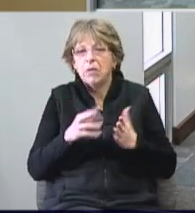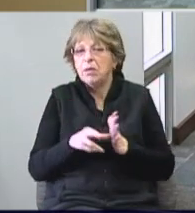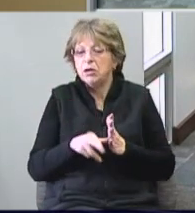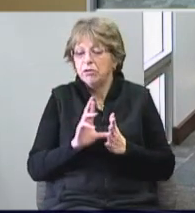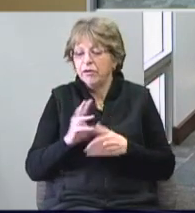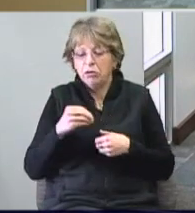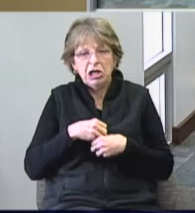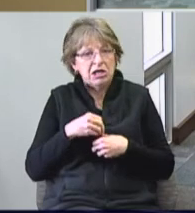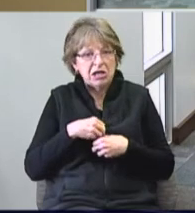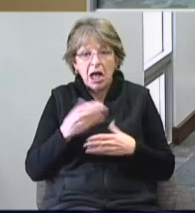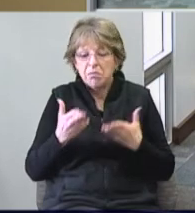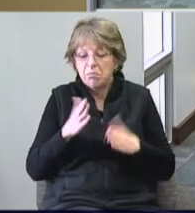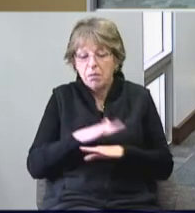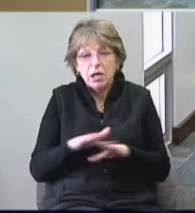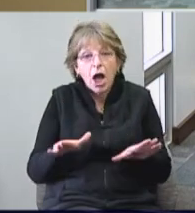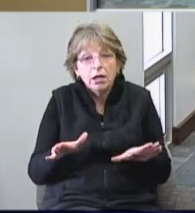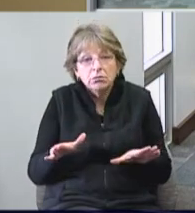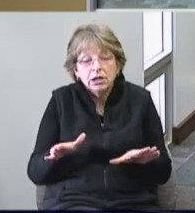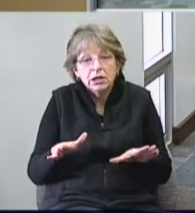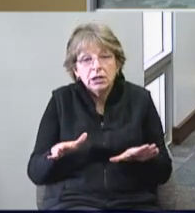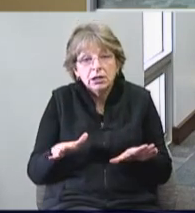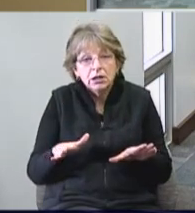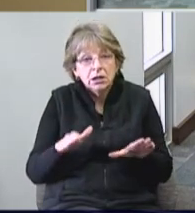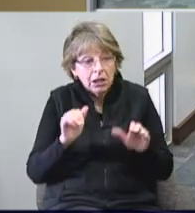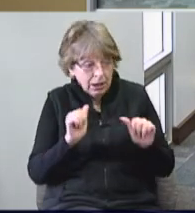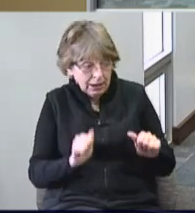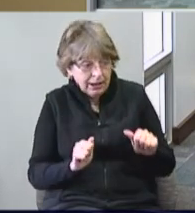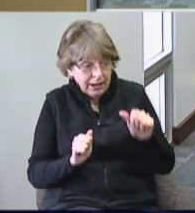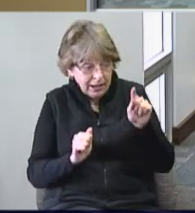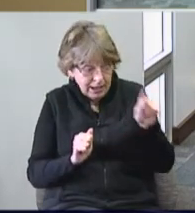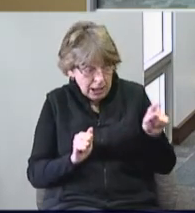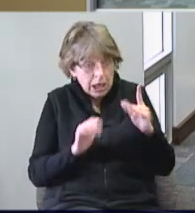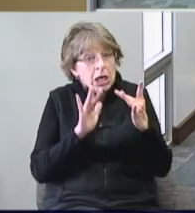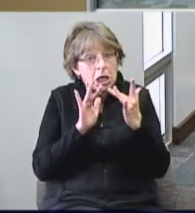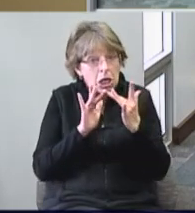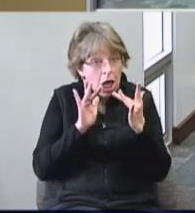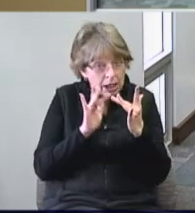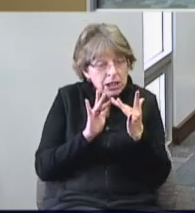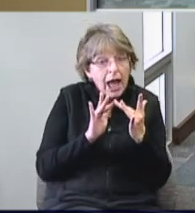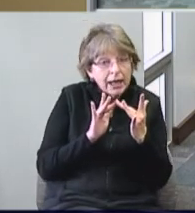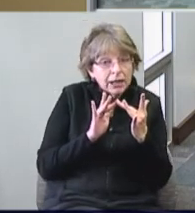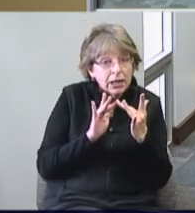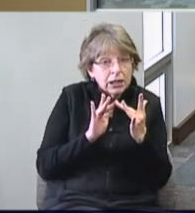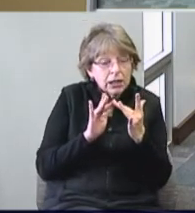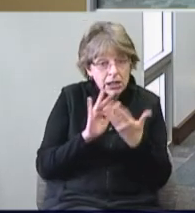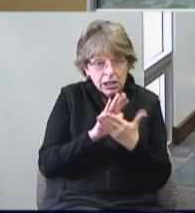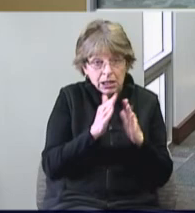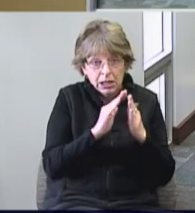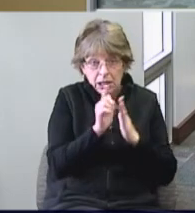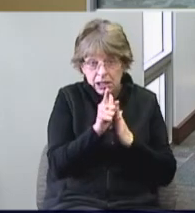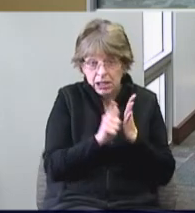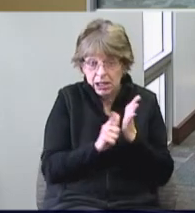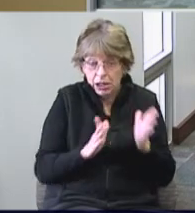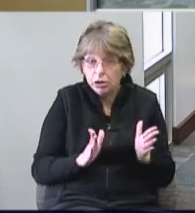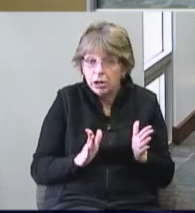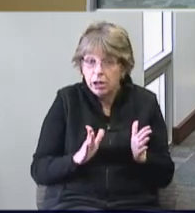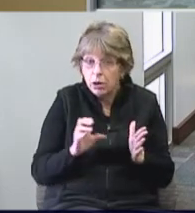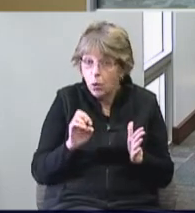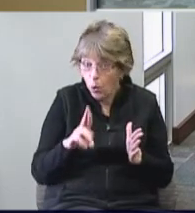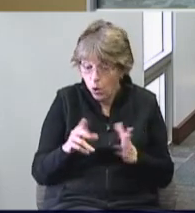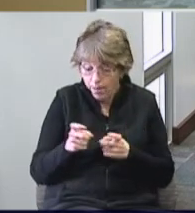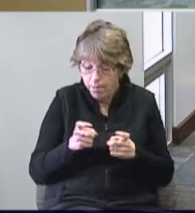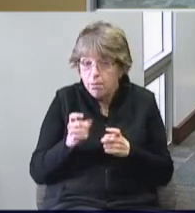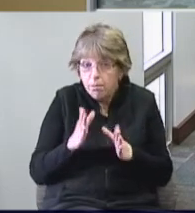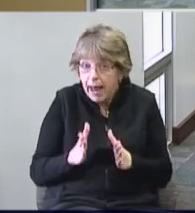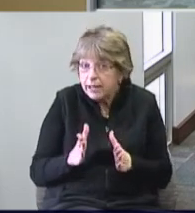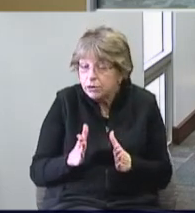it's not. I don't know. Can't he contact the city attorney or the city manager